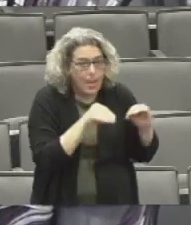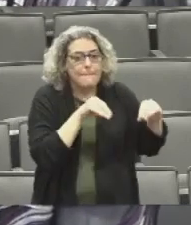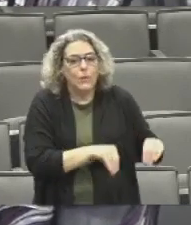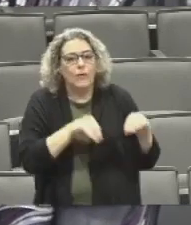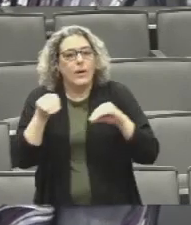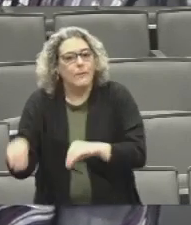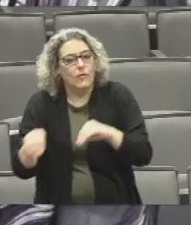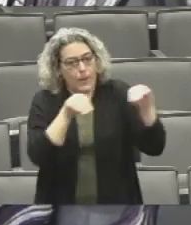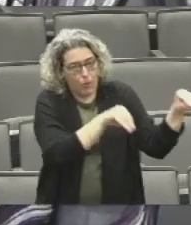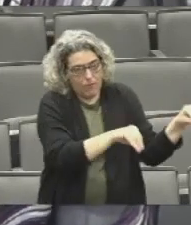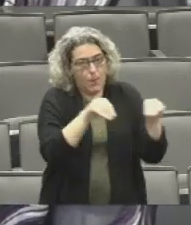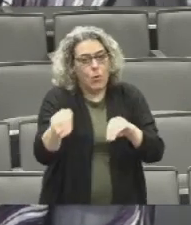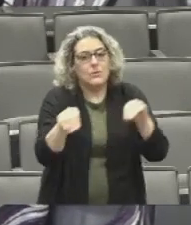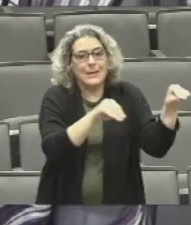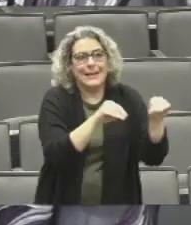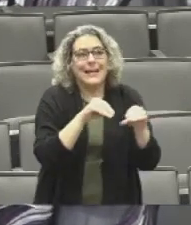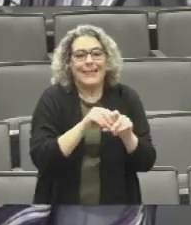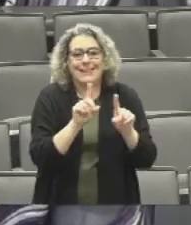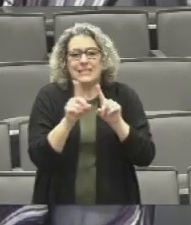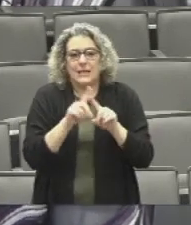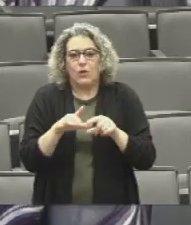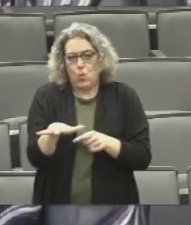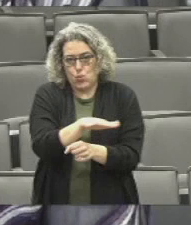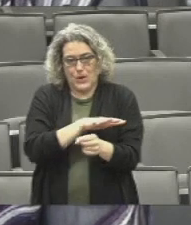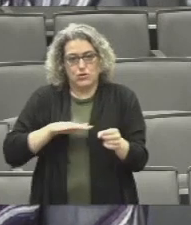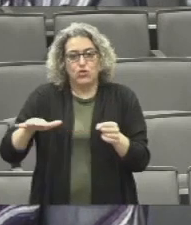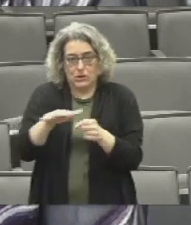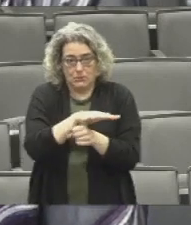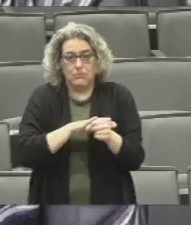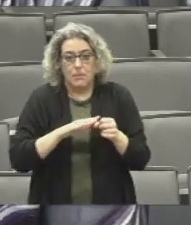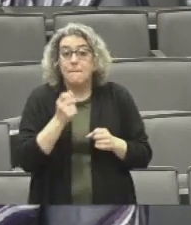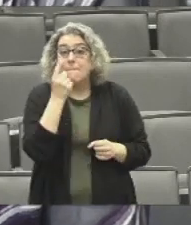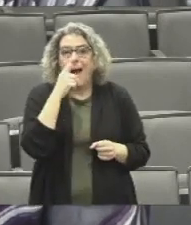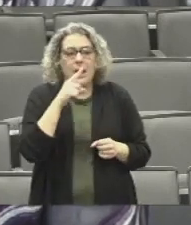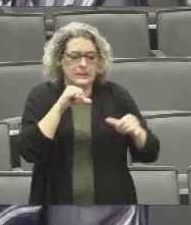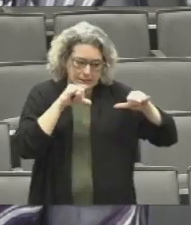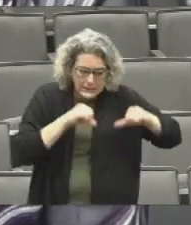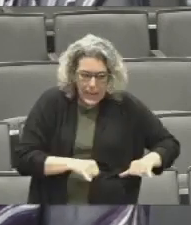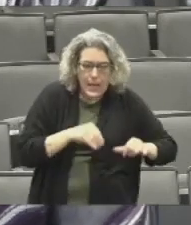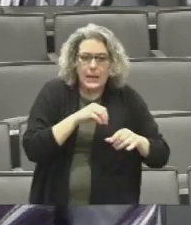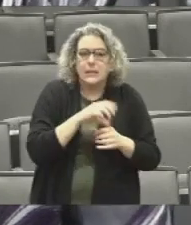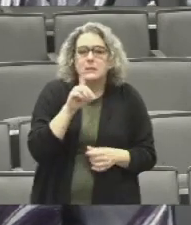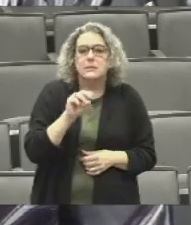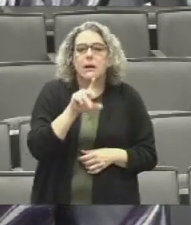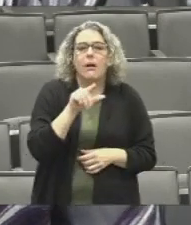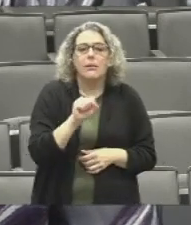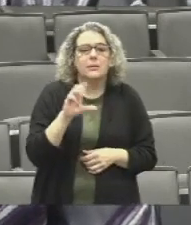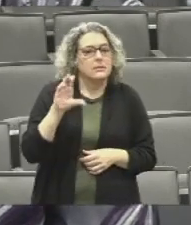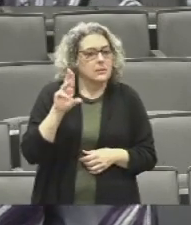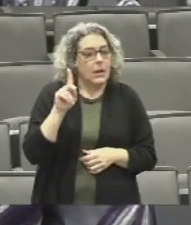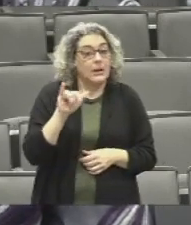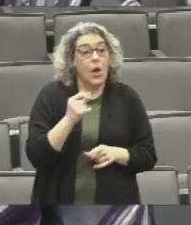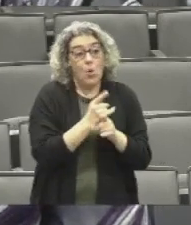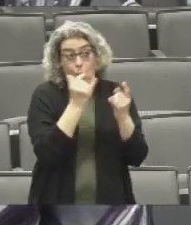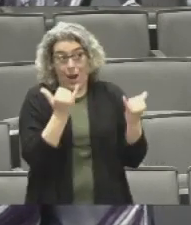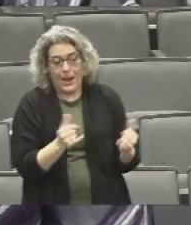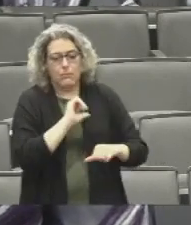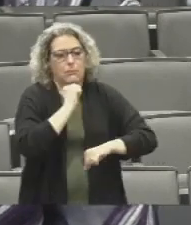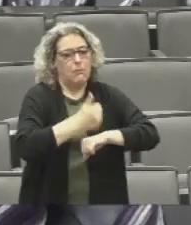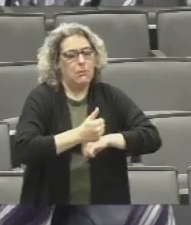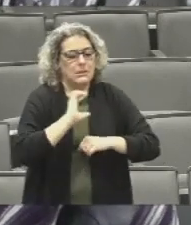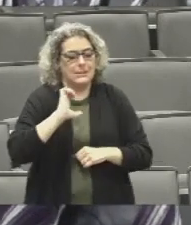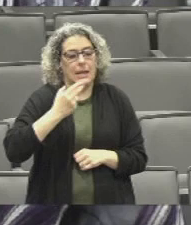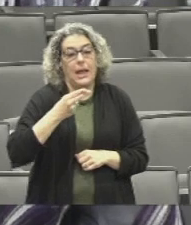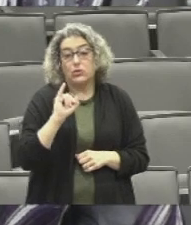the in the region. So they are staying in this county and hopefully move around. They are now at the CHI